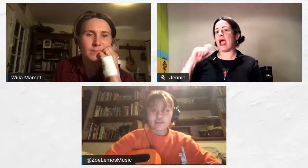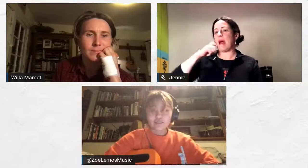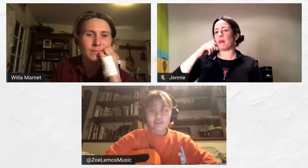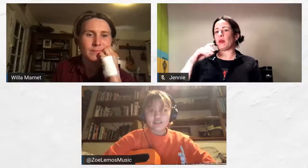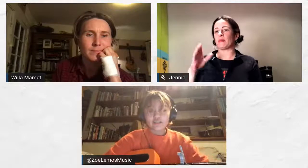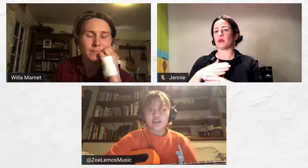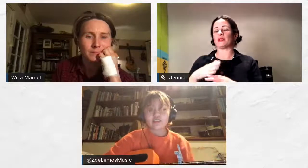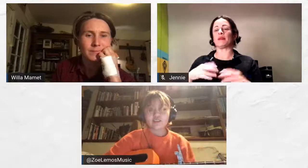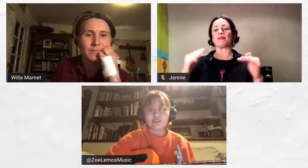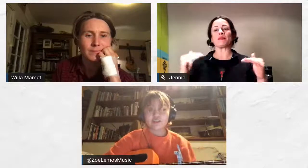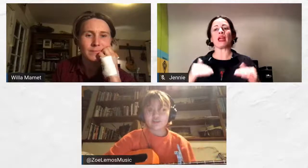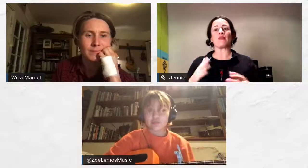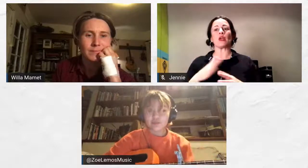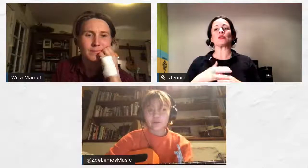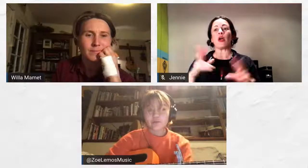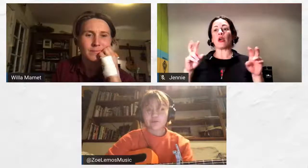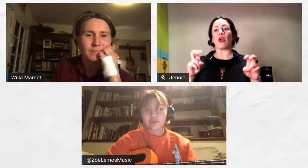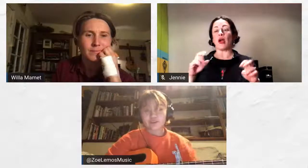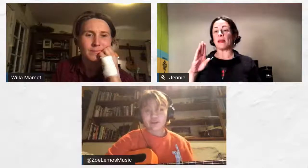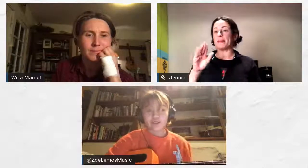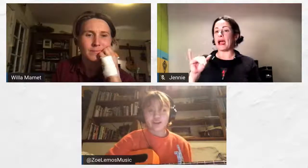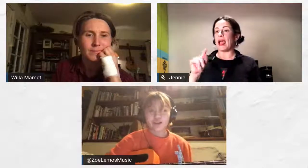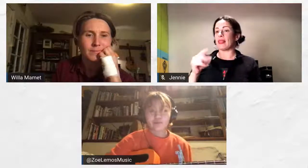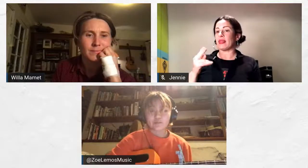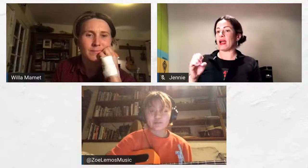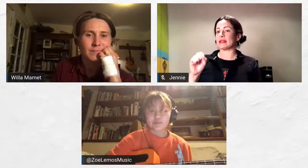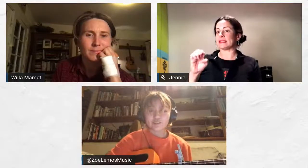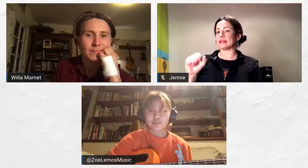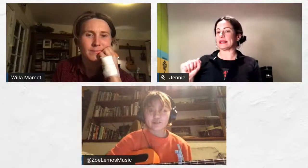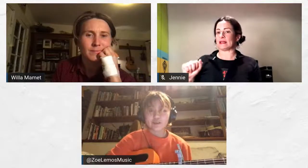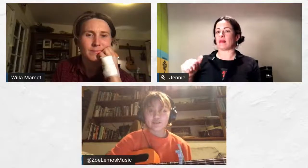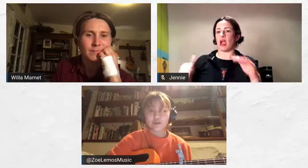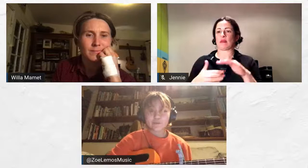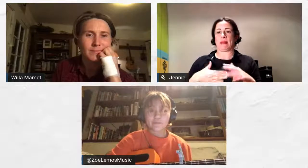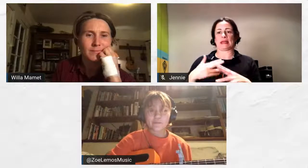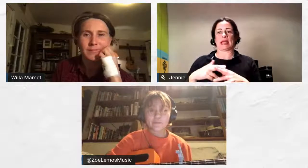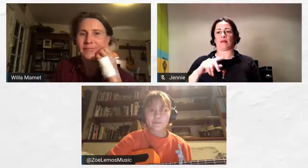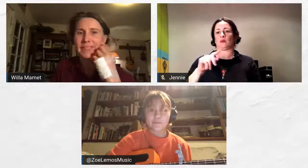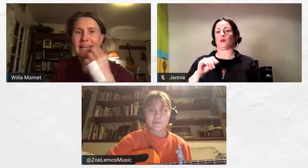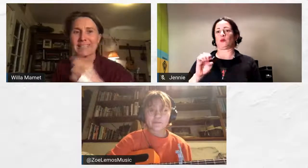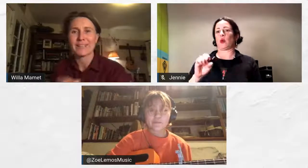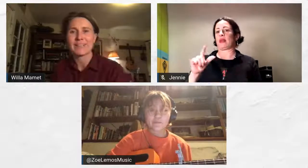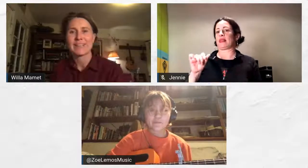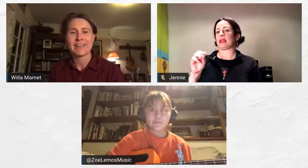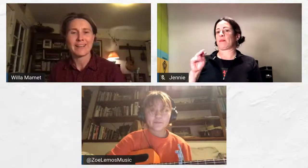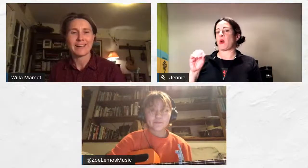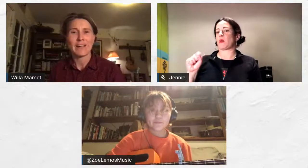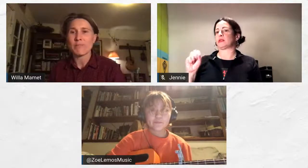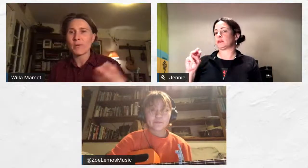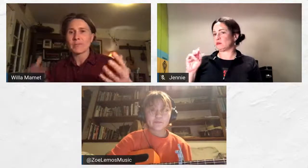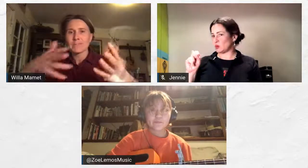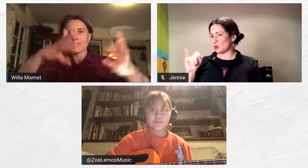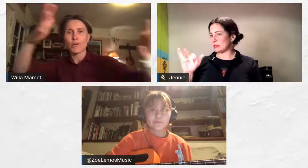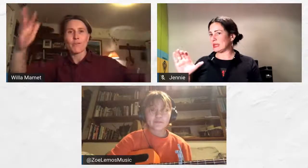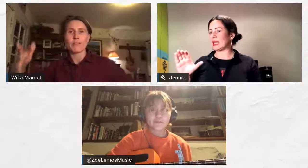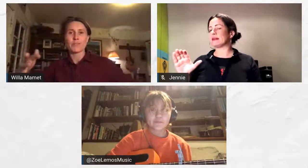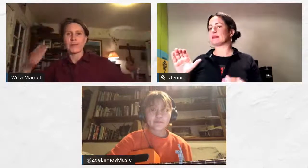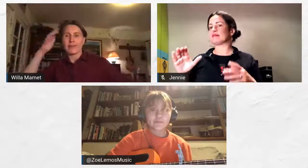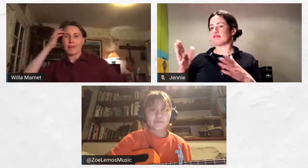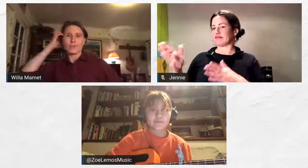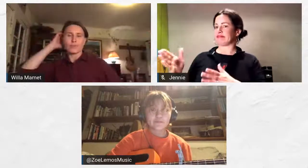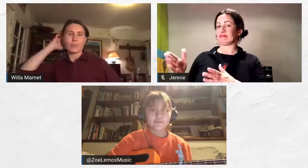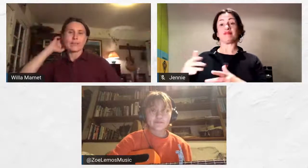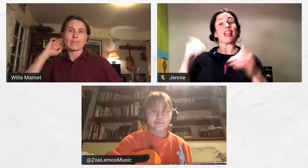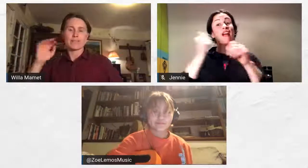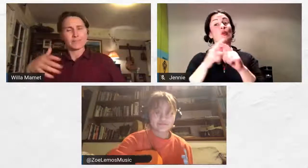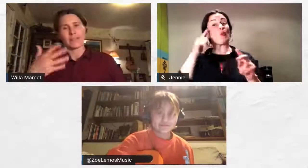By the Sea, and it's under Zoe Limas Music on Apple Music and Spotify. Fantastic. Everyone, go follow Zoe